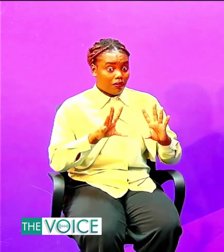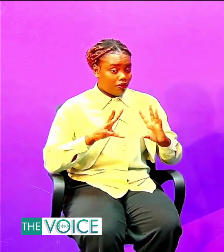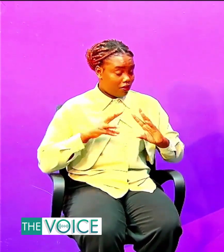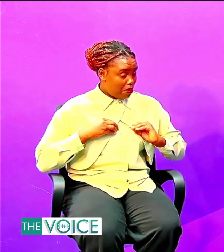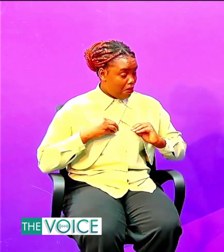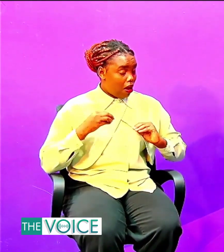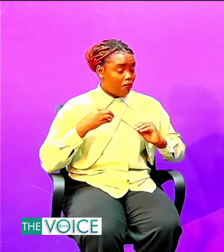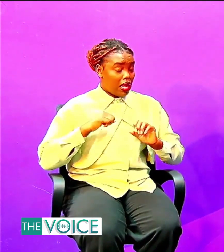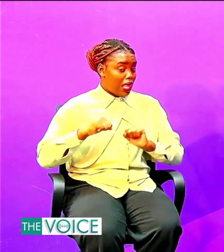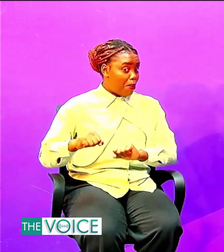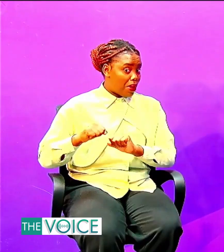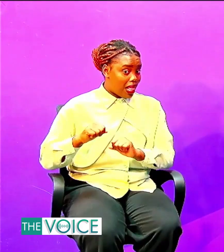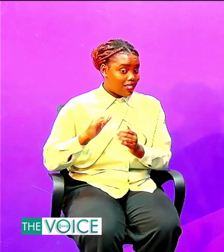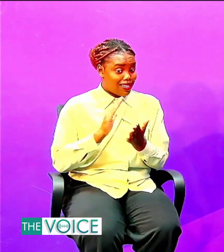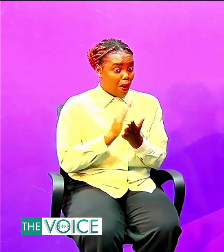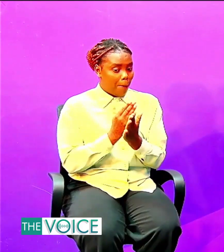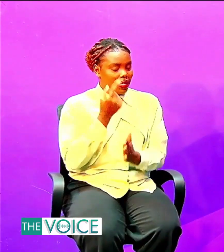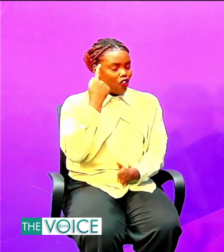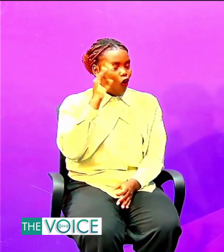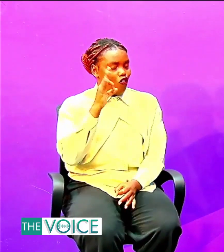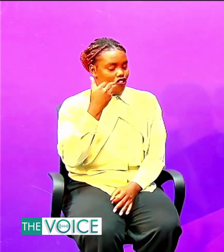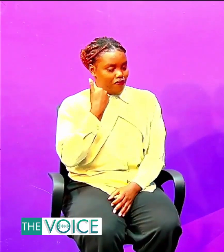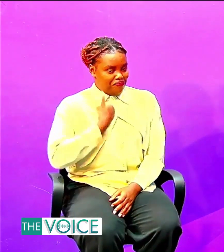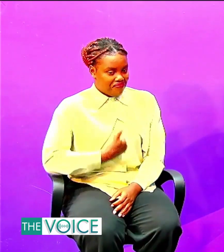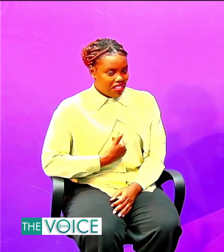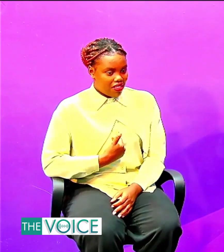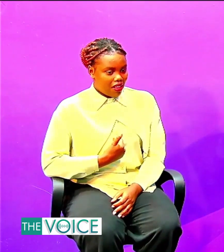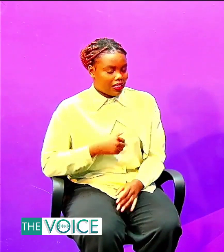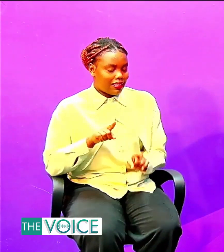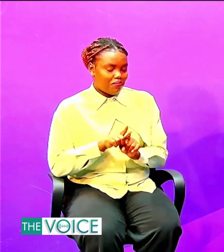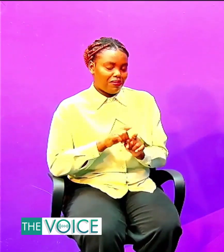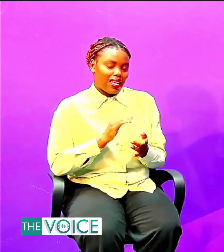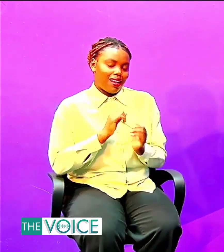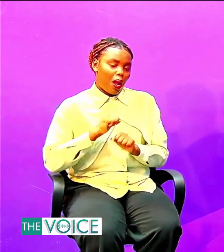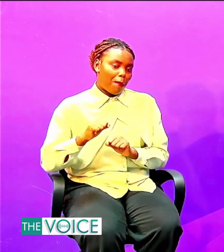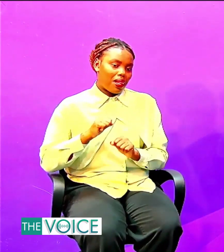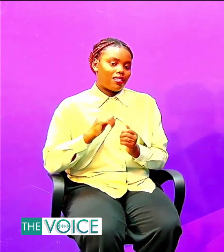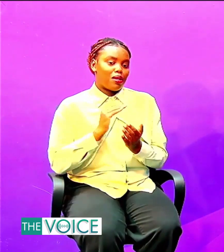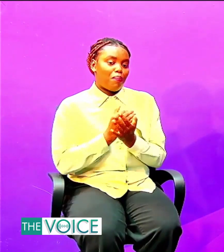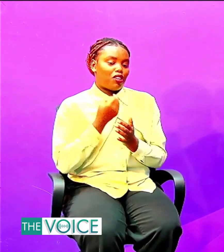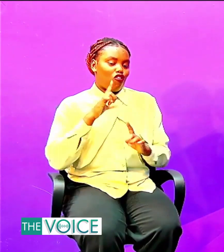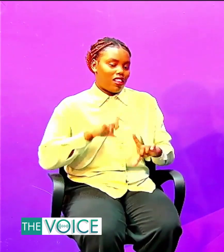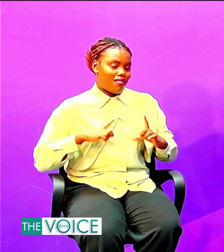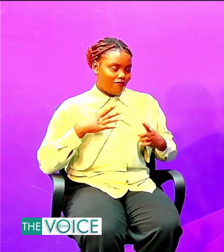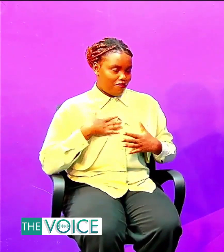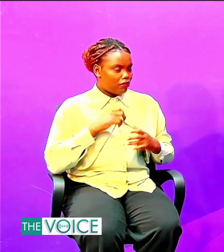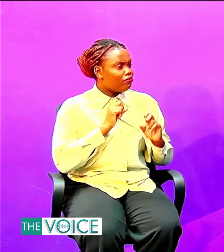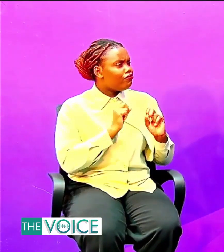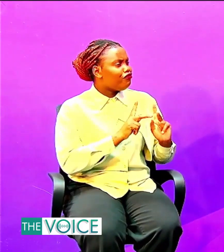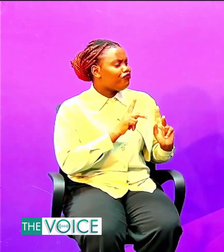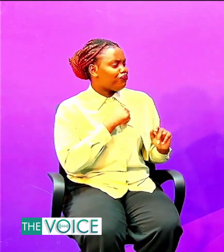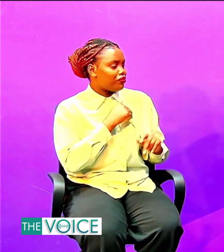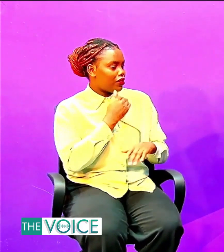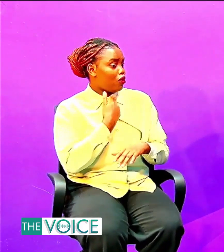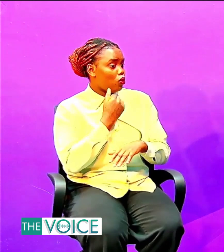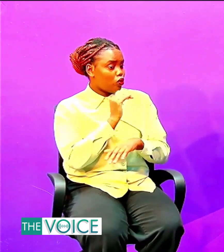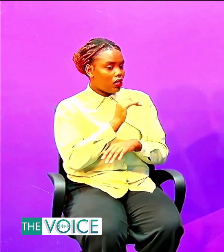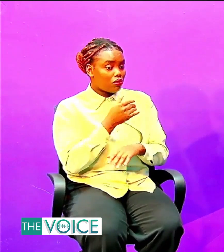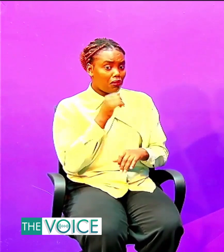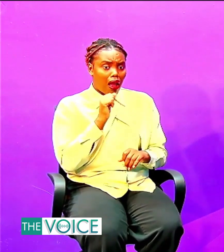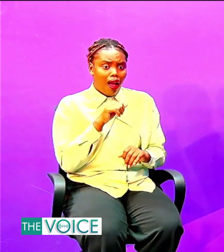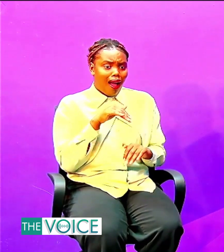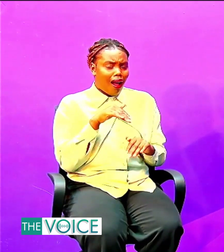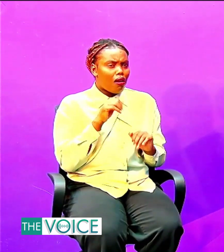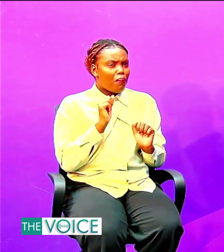progress with epilepsy. Mm. And you took it as to be part of you as